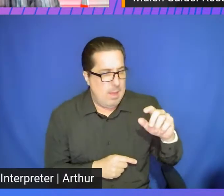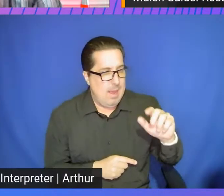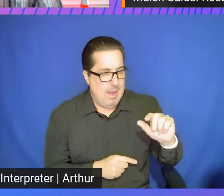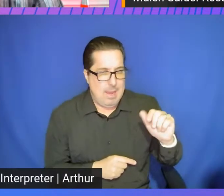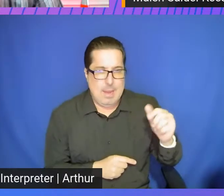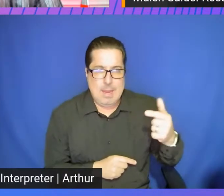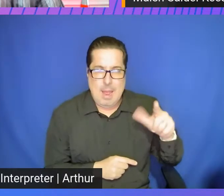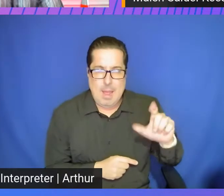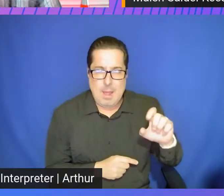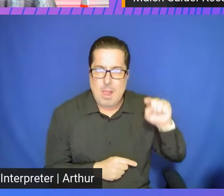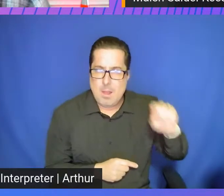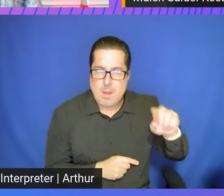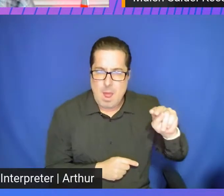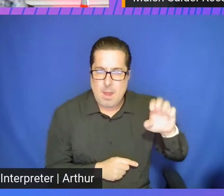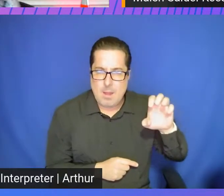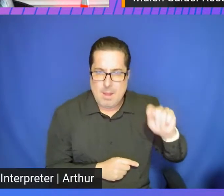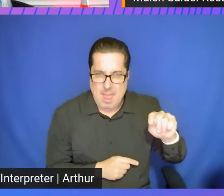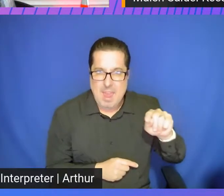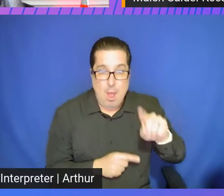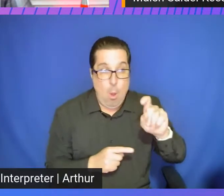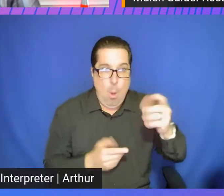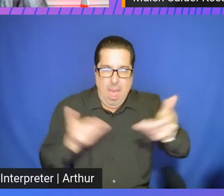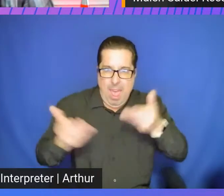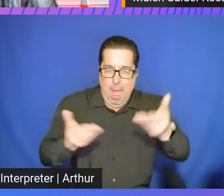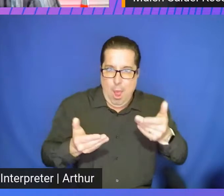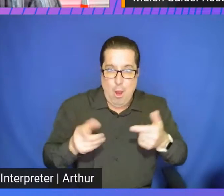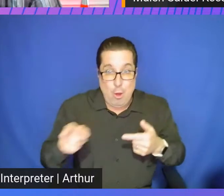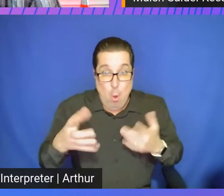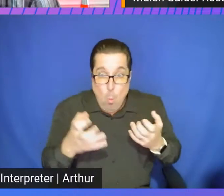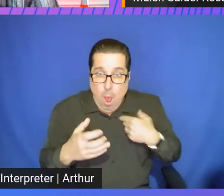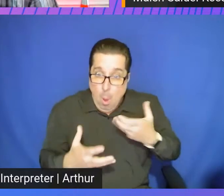so take a look at some of the openings that are available there.